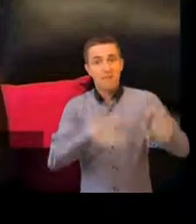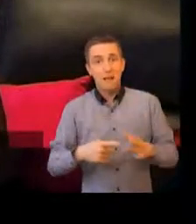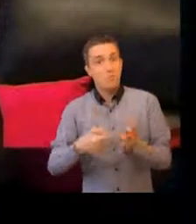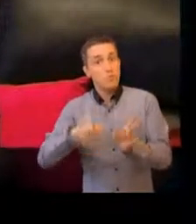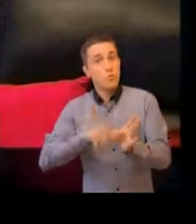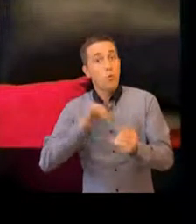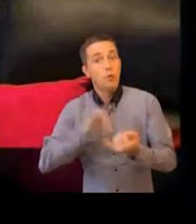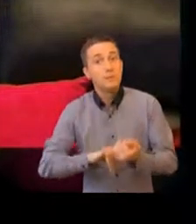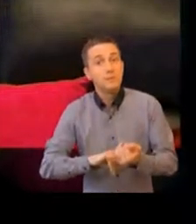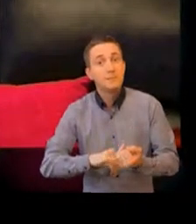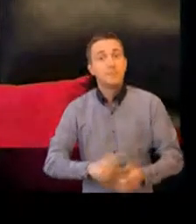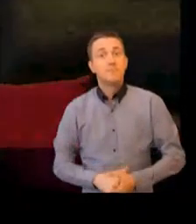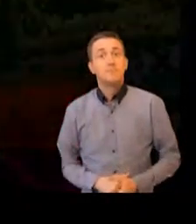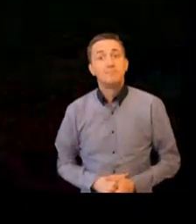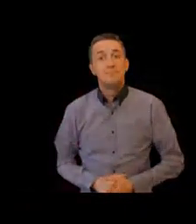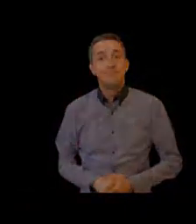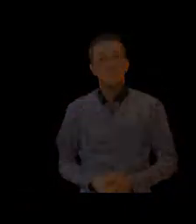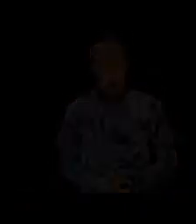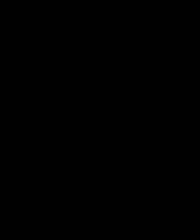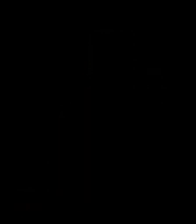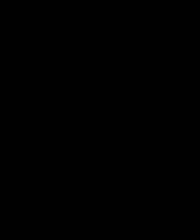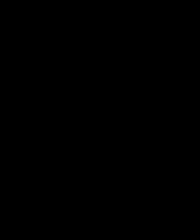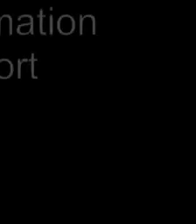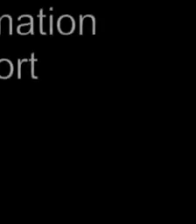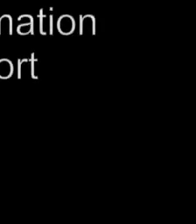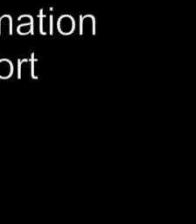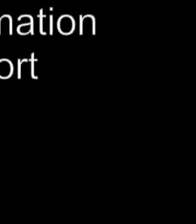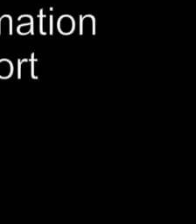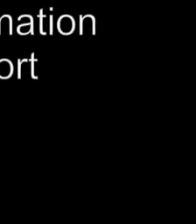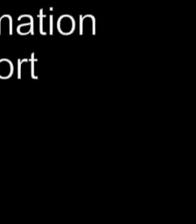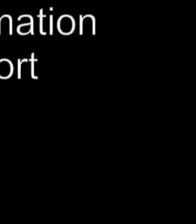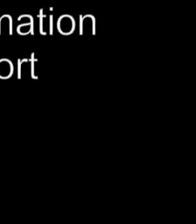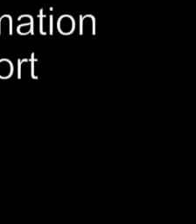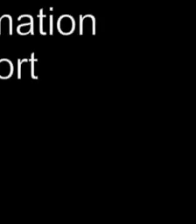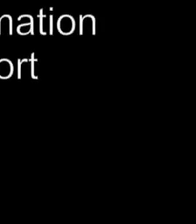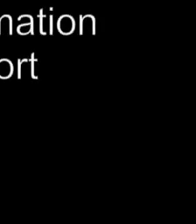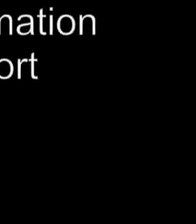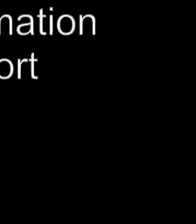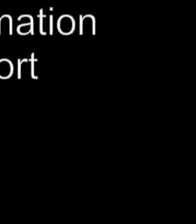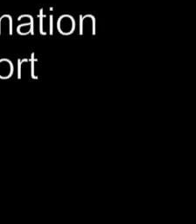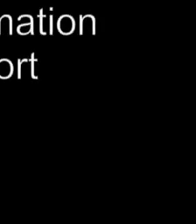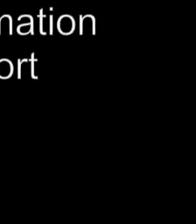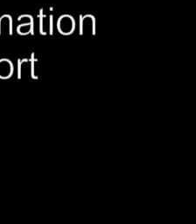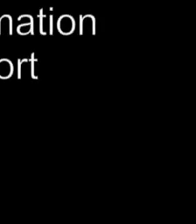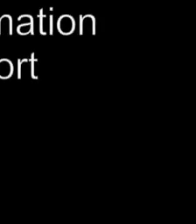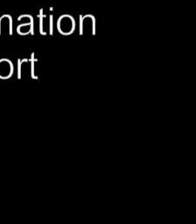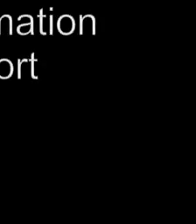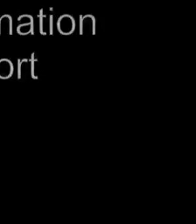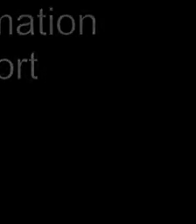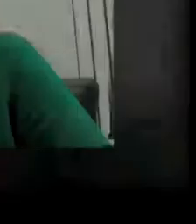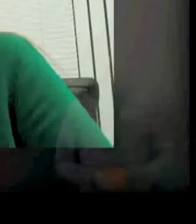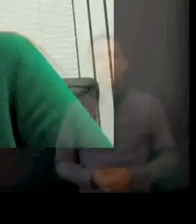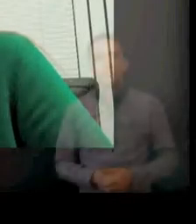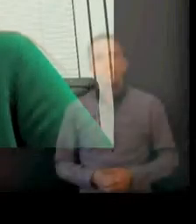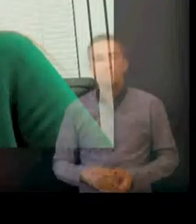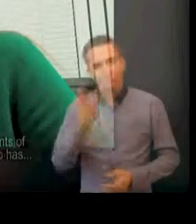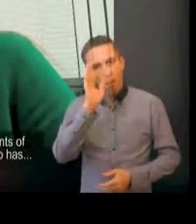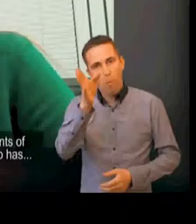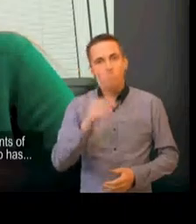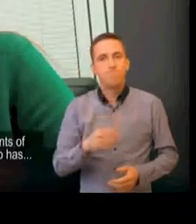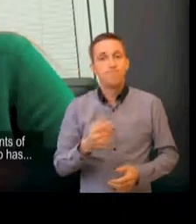vision, mm-hmm, but the older they get, it's more mainstream? Mm-hmm. I would say more kind of contrast and colours and getting them to bring their vision